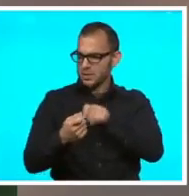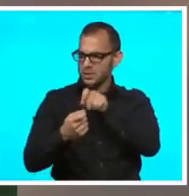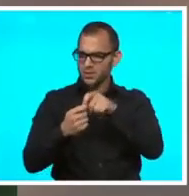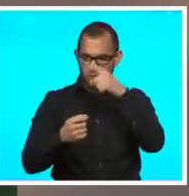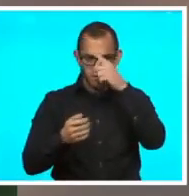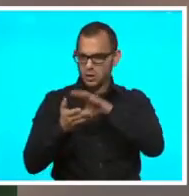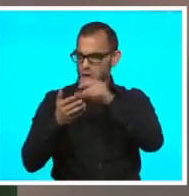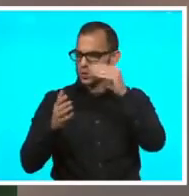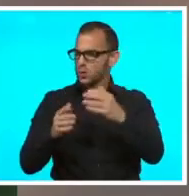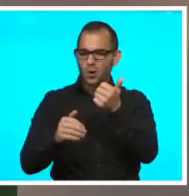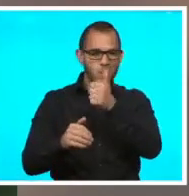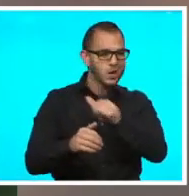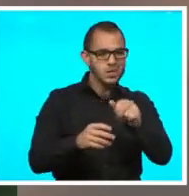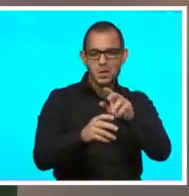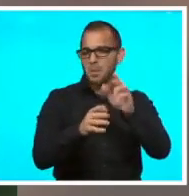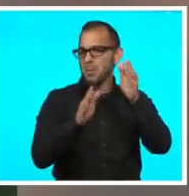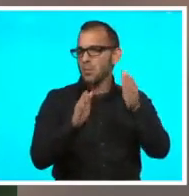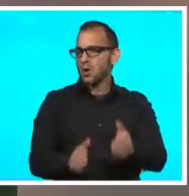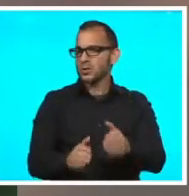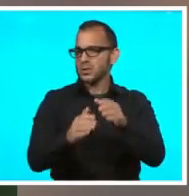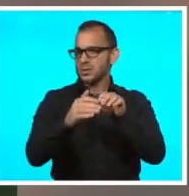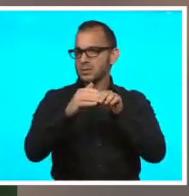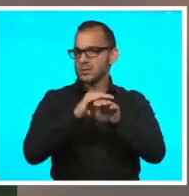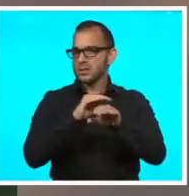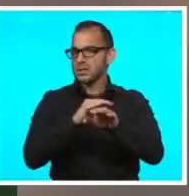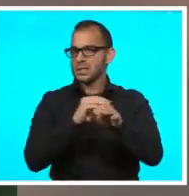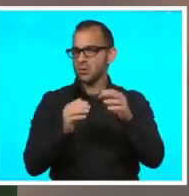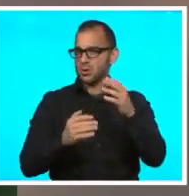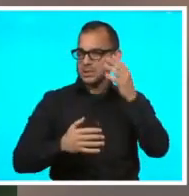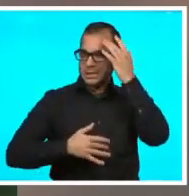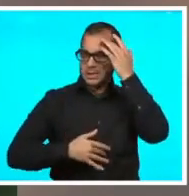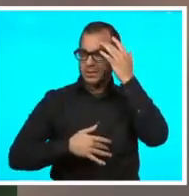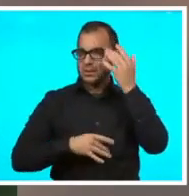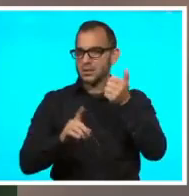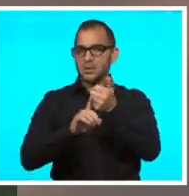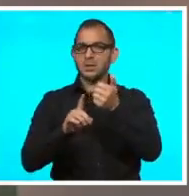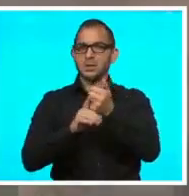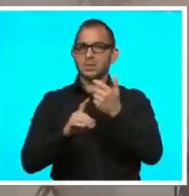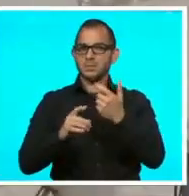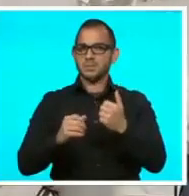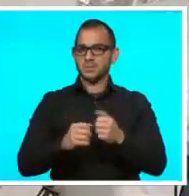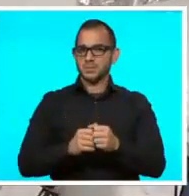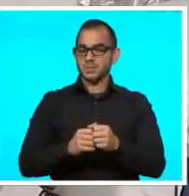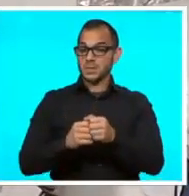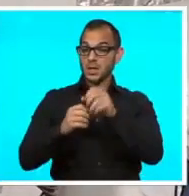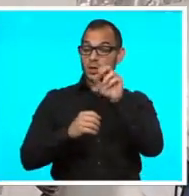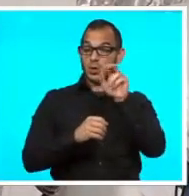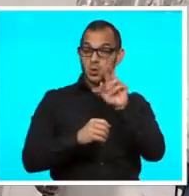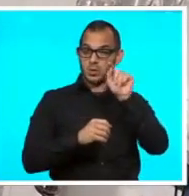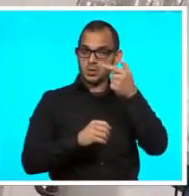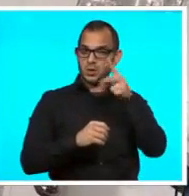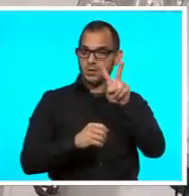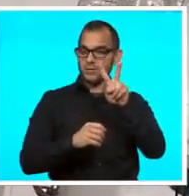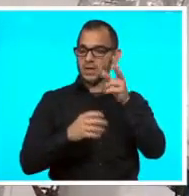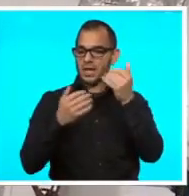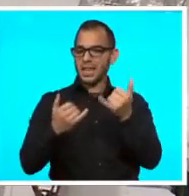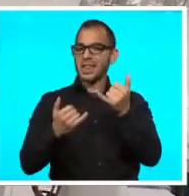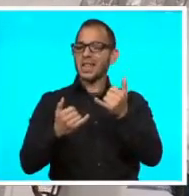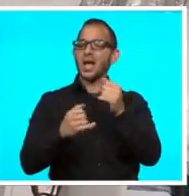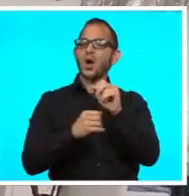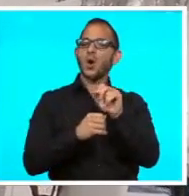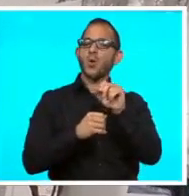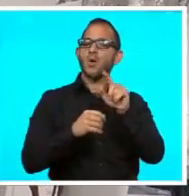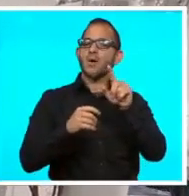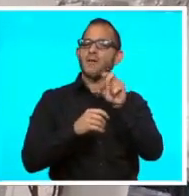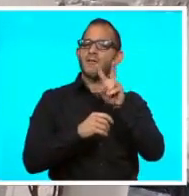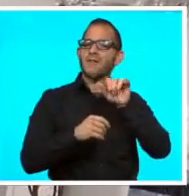students, but really for anybody, is going to be something that's probably going to stick with you for the rest of your life. UTRGV's virology lab has been